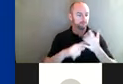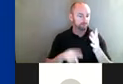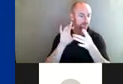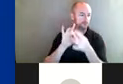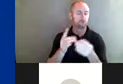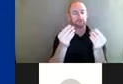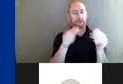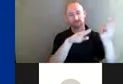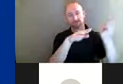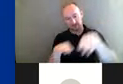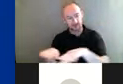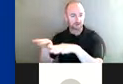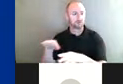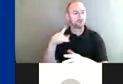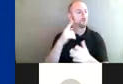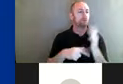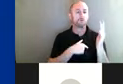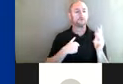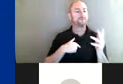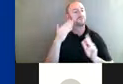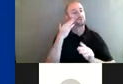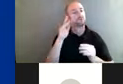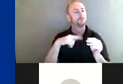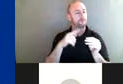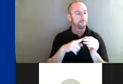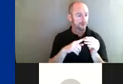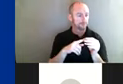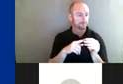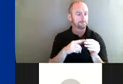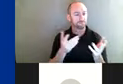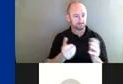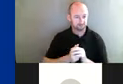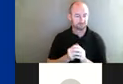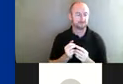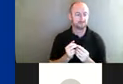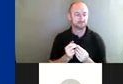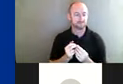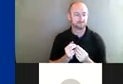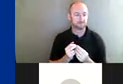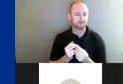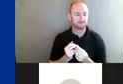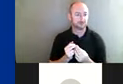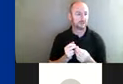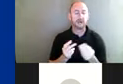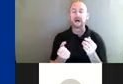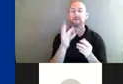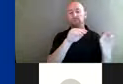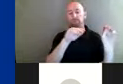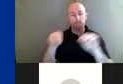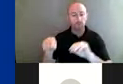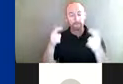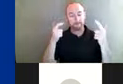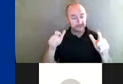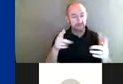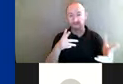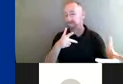right? What do we really know about these features? How far will they move? How big are they? How